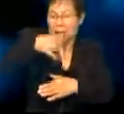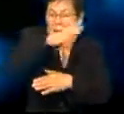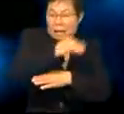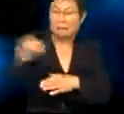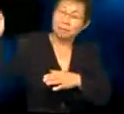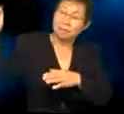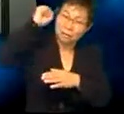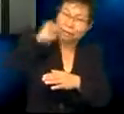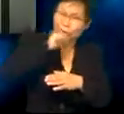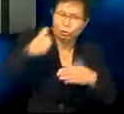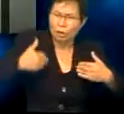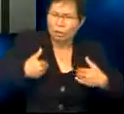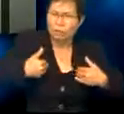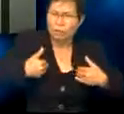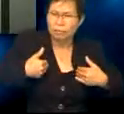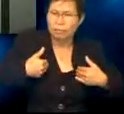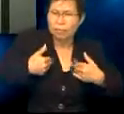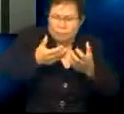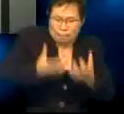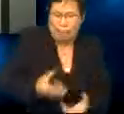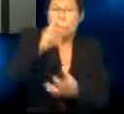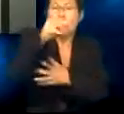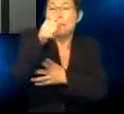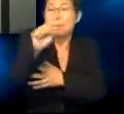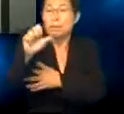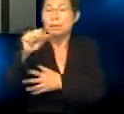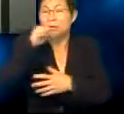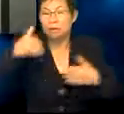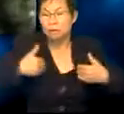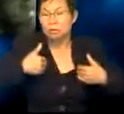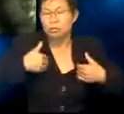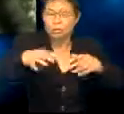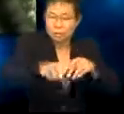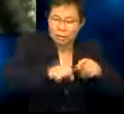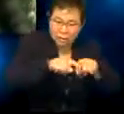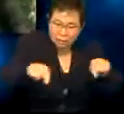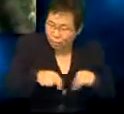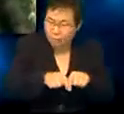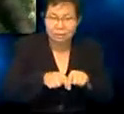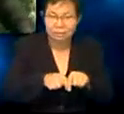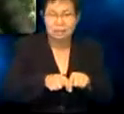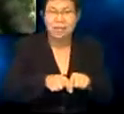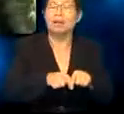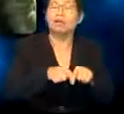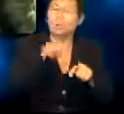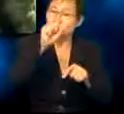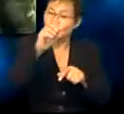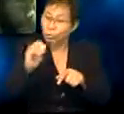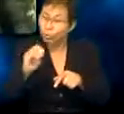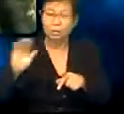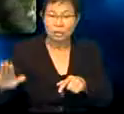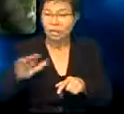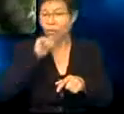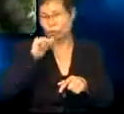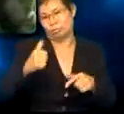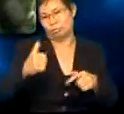Heat and sound do not have mass. They do not occupy space. Hence, they